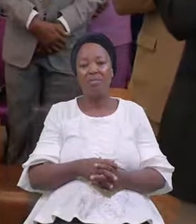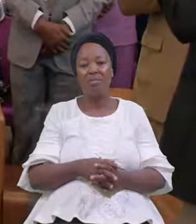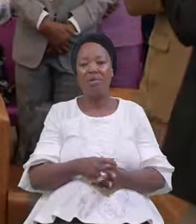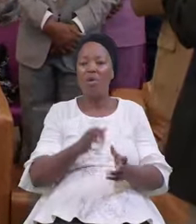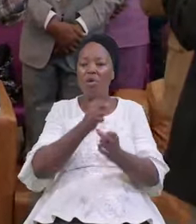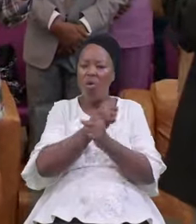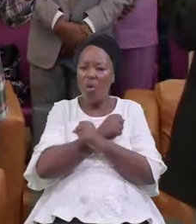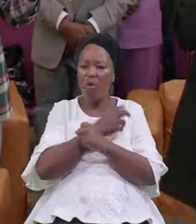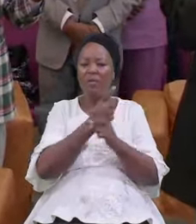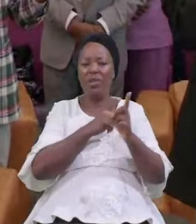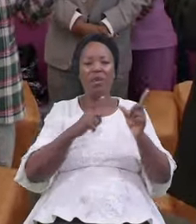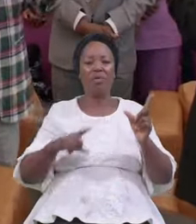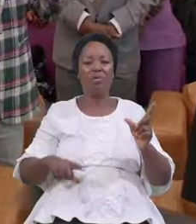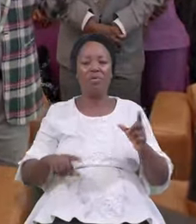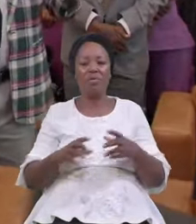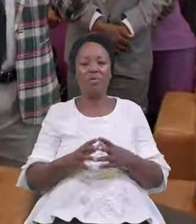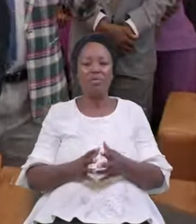Love him.